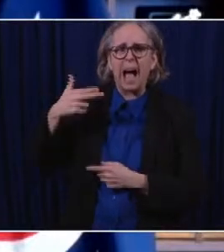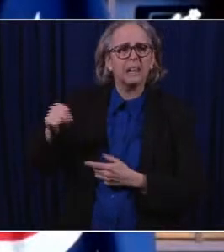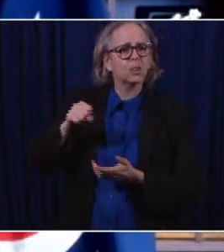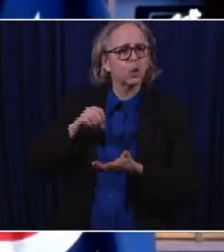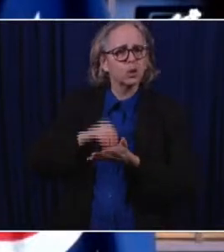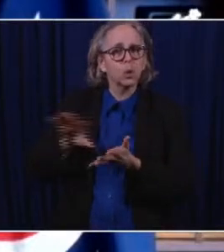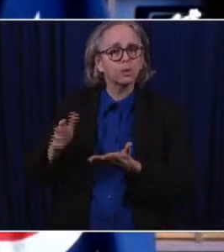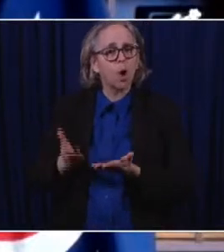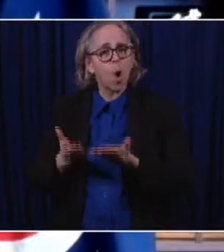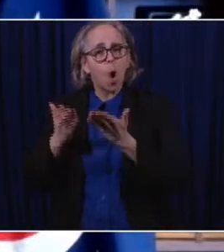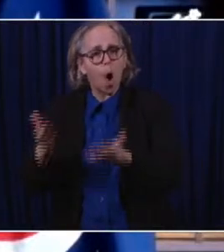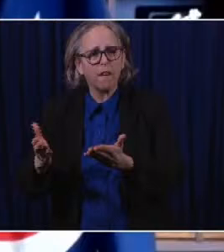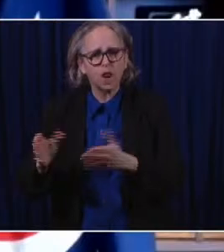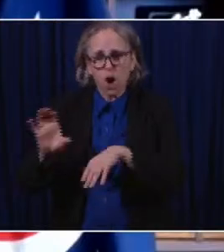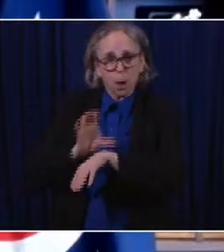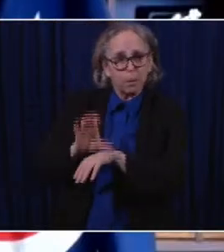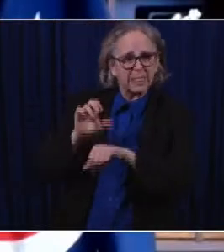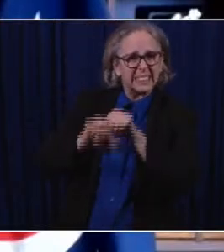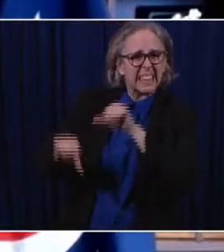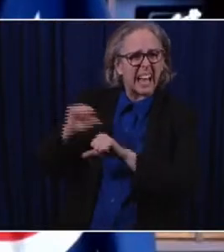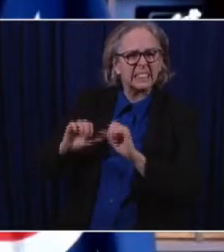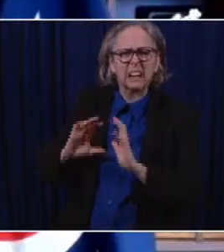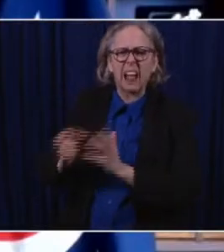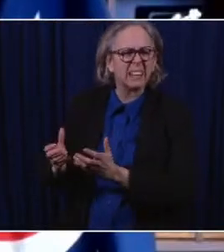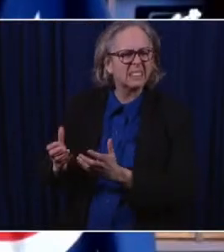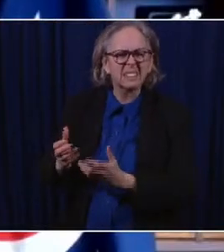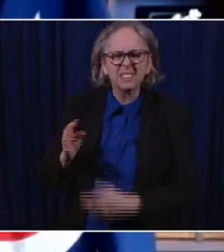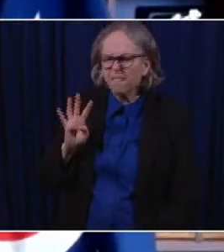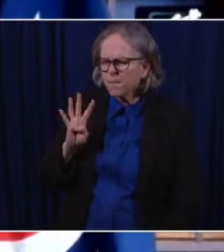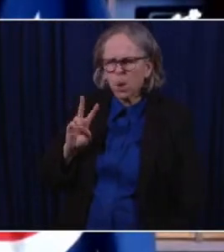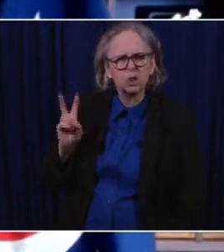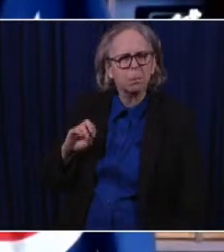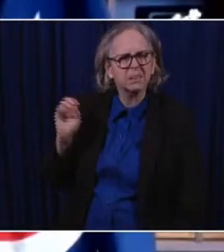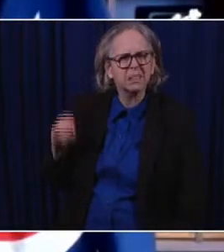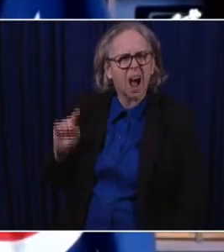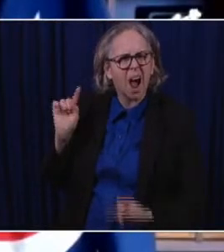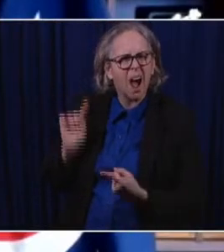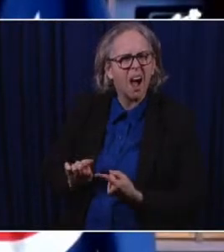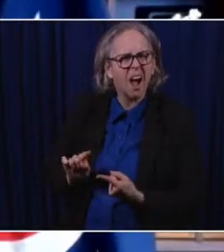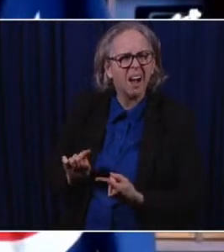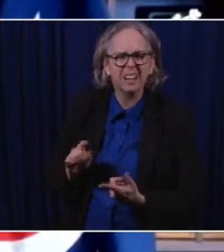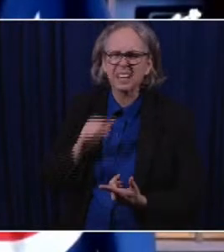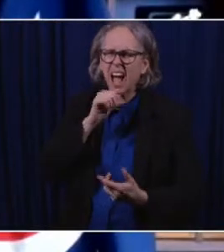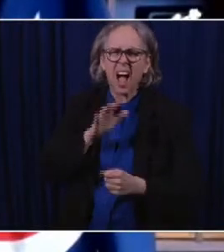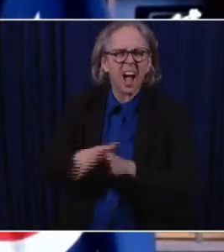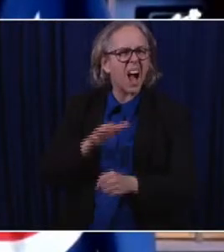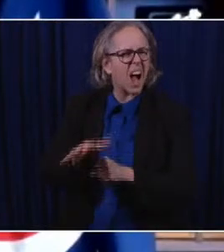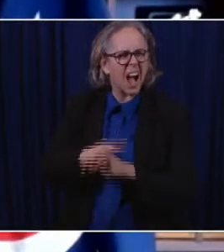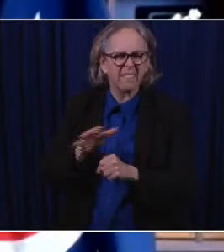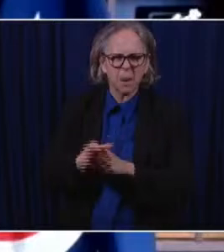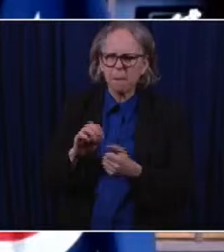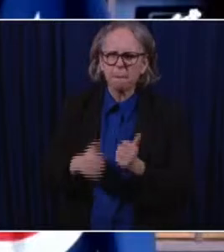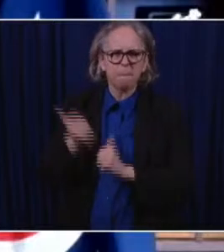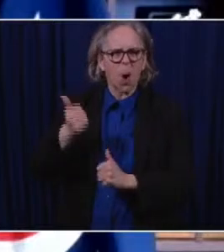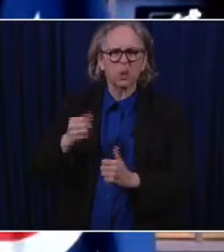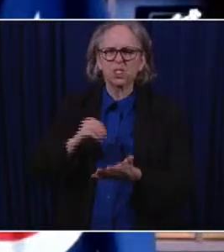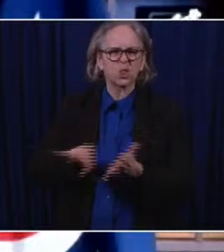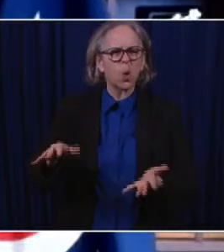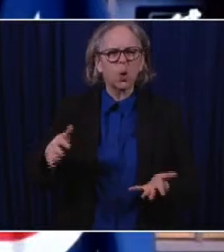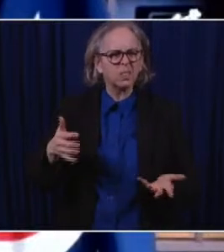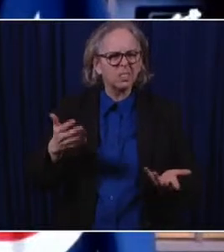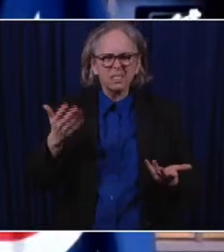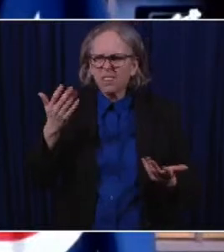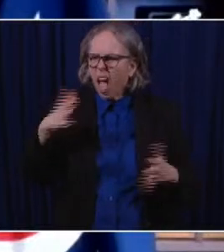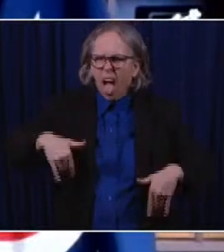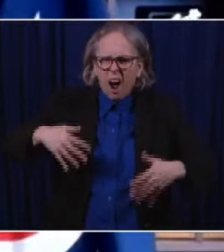that 58% do not offer computer science unless you are able to take a college class through College Credit Plus. And